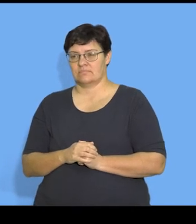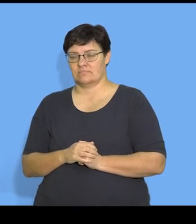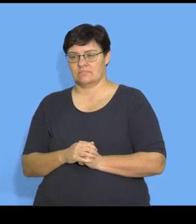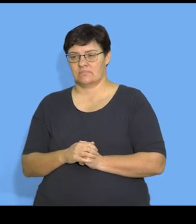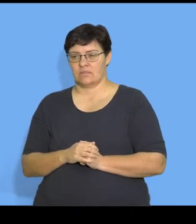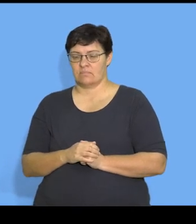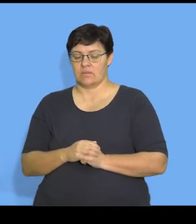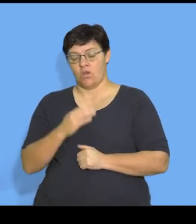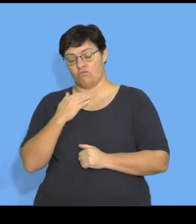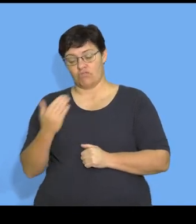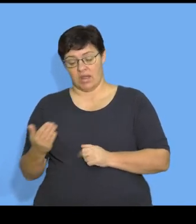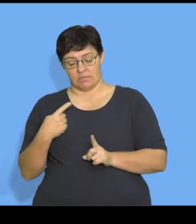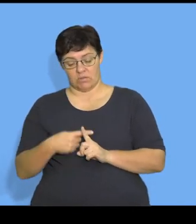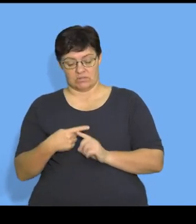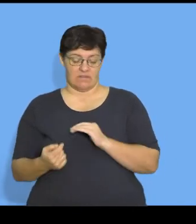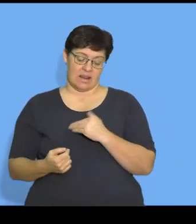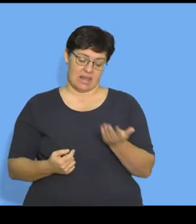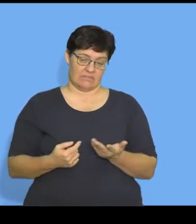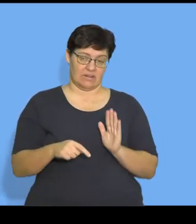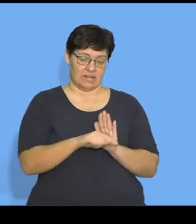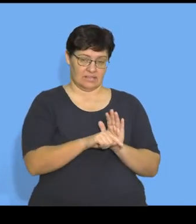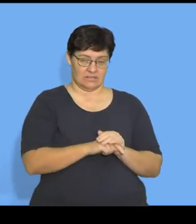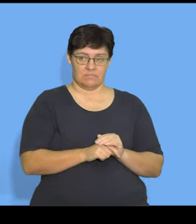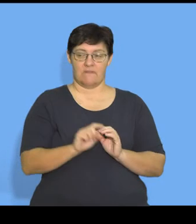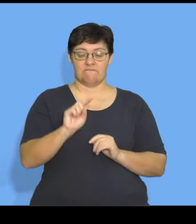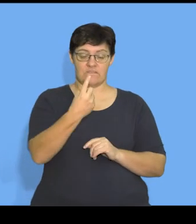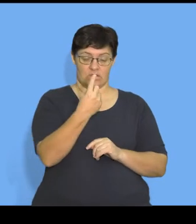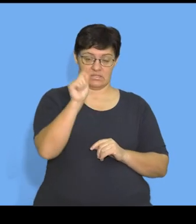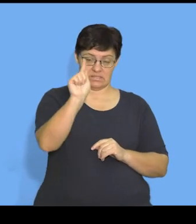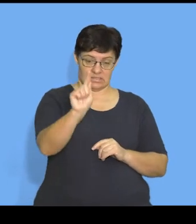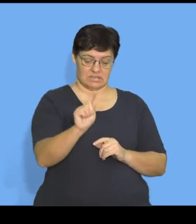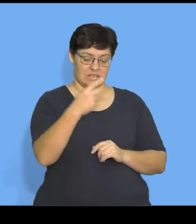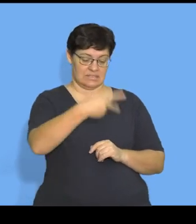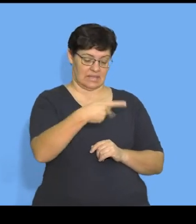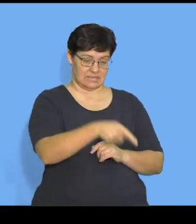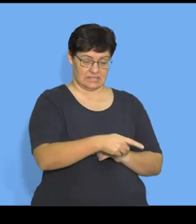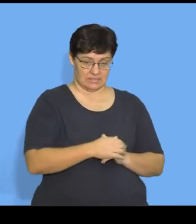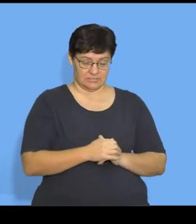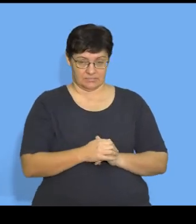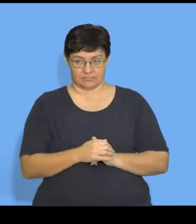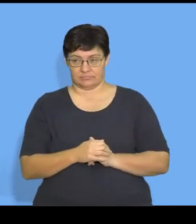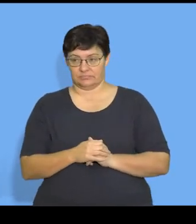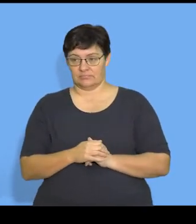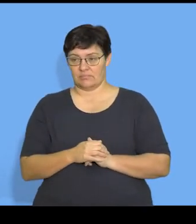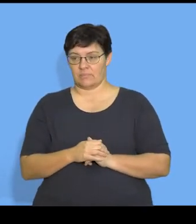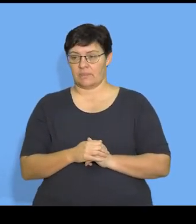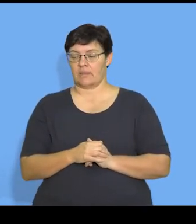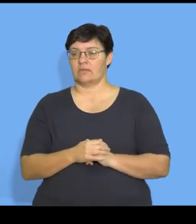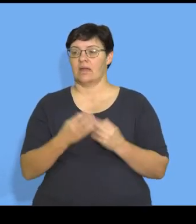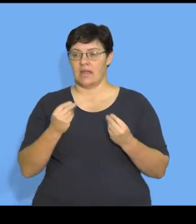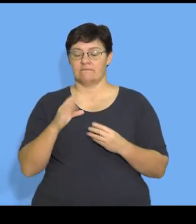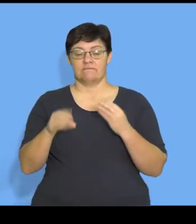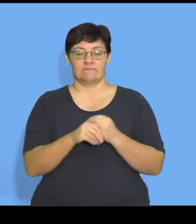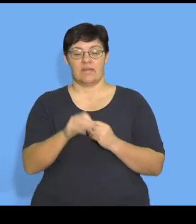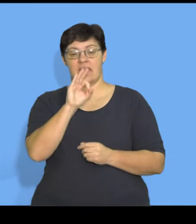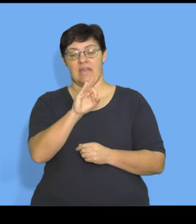negative. This is my first force. This is my second force. So when I do the addition, I go